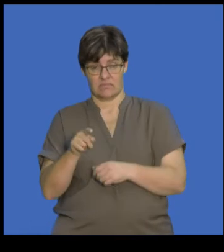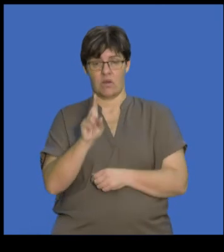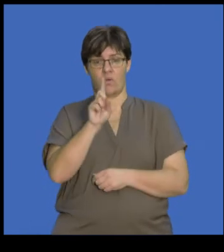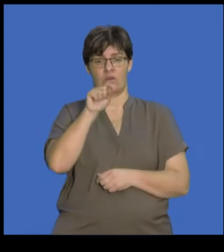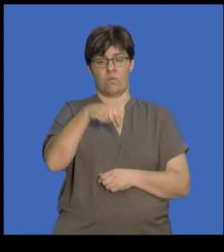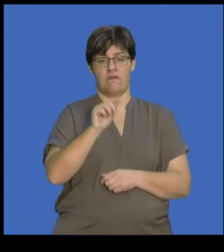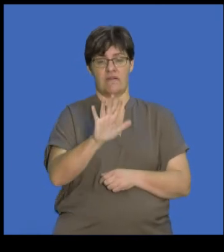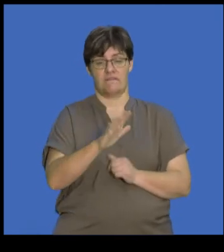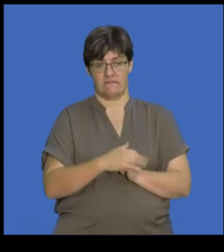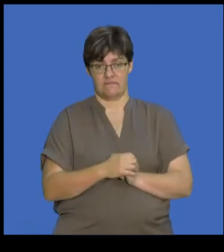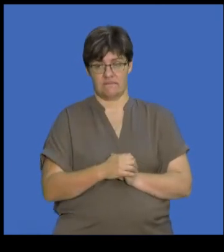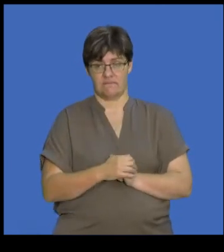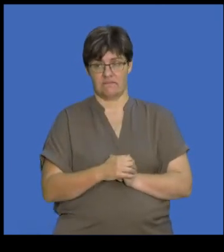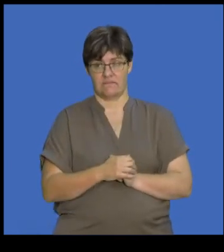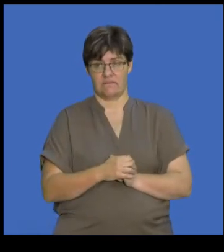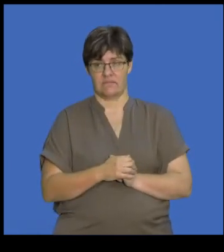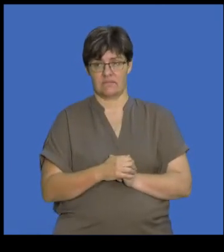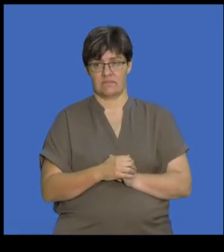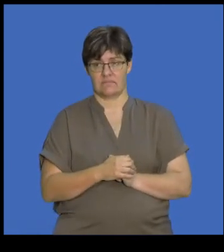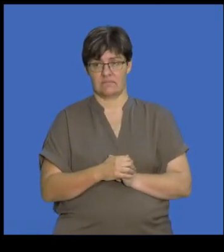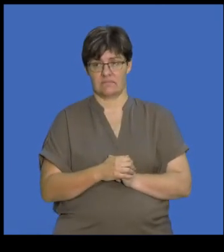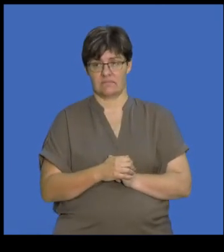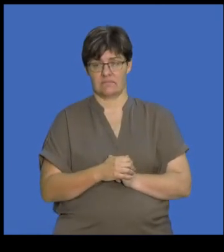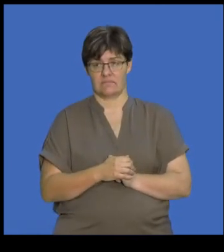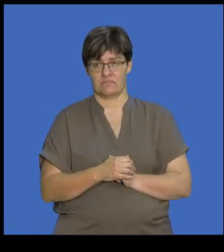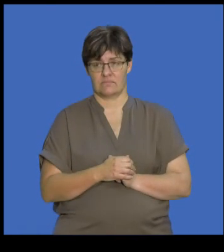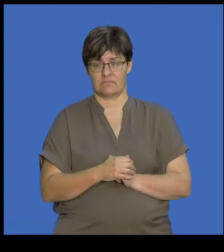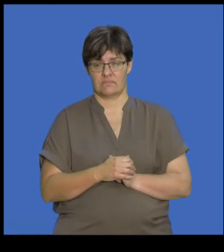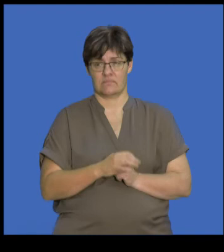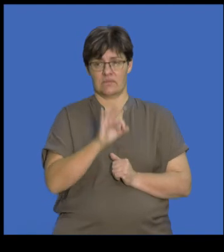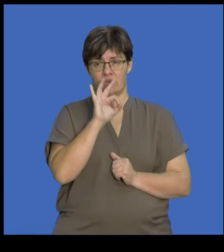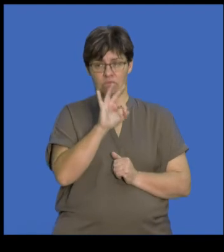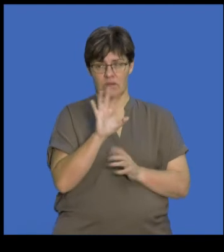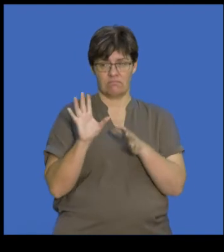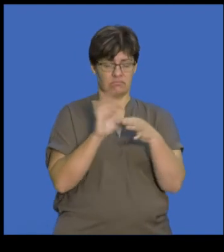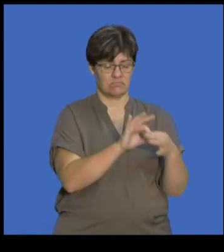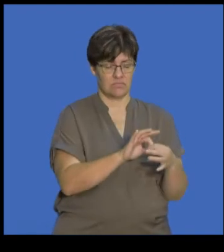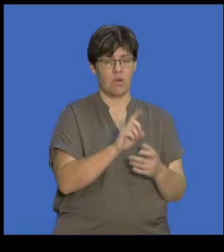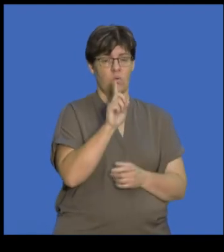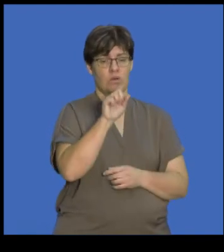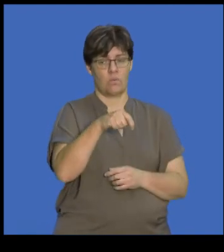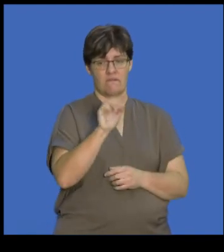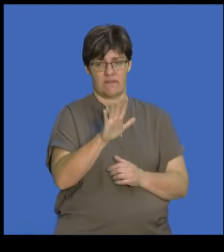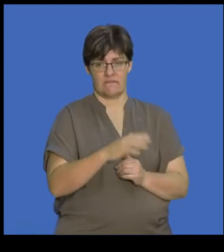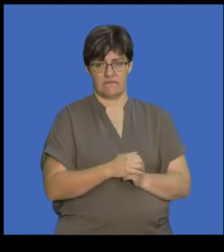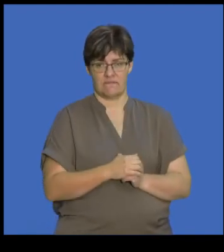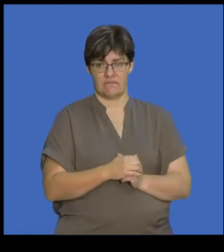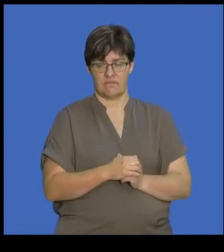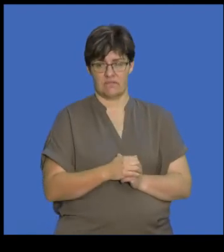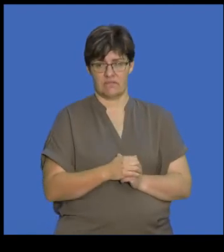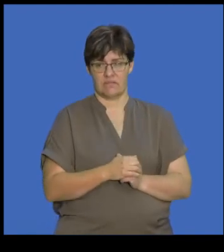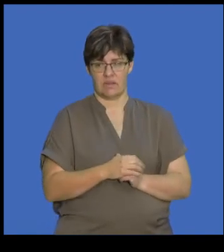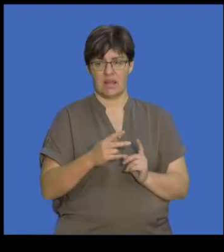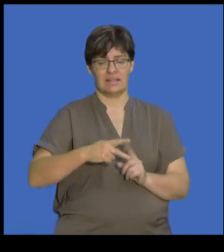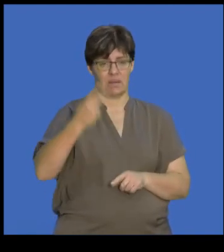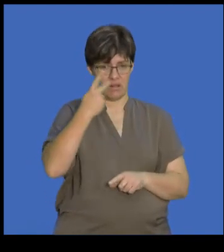1.5, okay? 3 corresponds to 1.5. We go back, okay? So if we double the voltage,